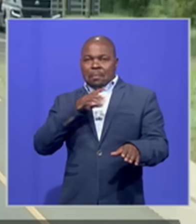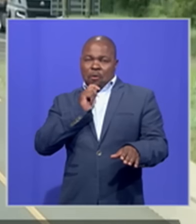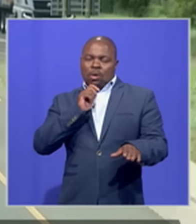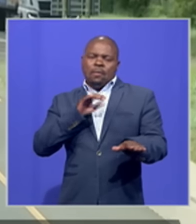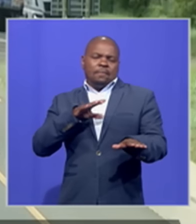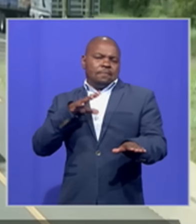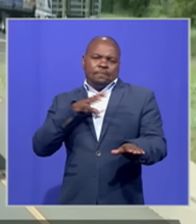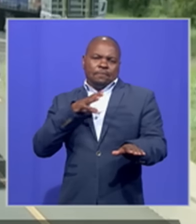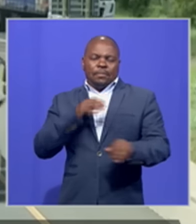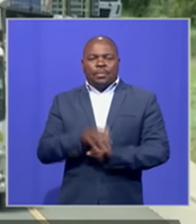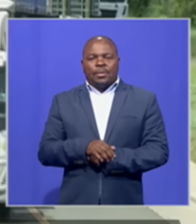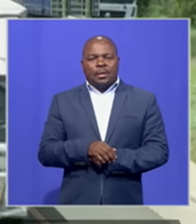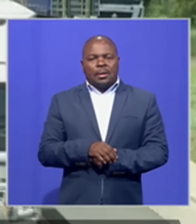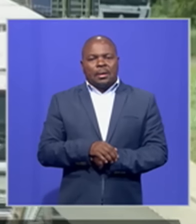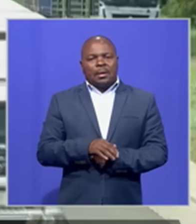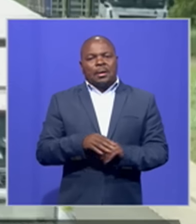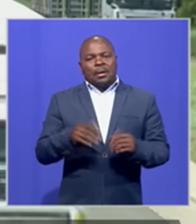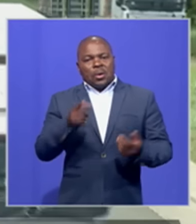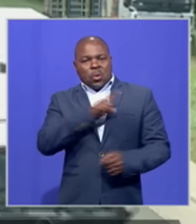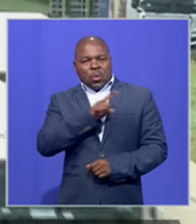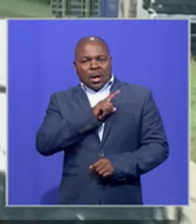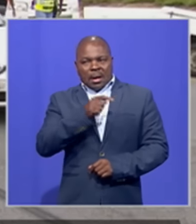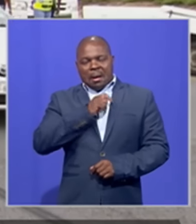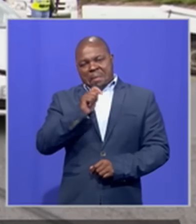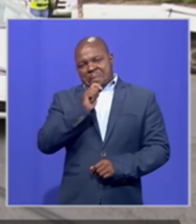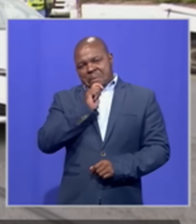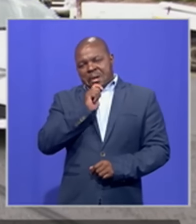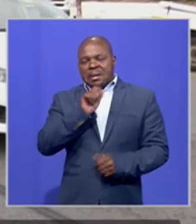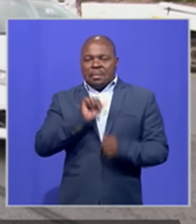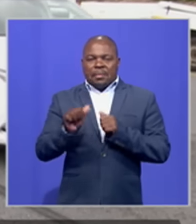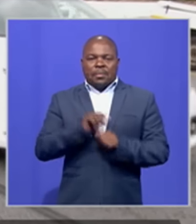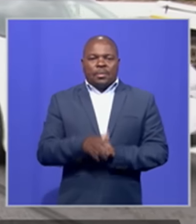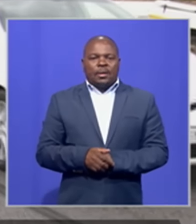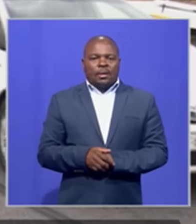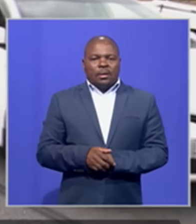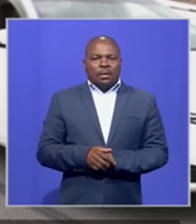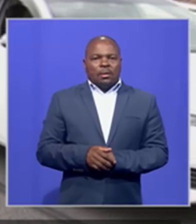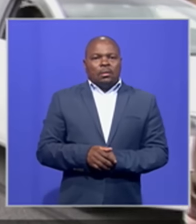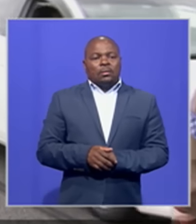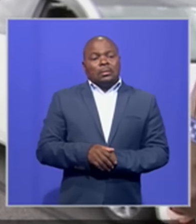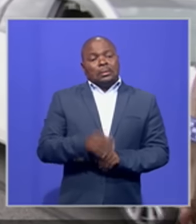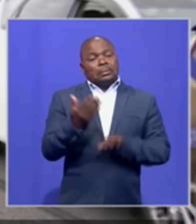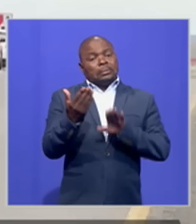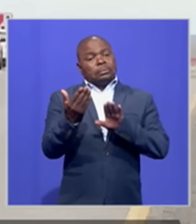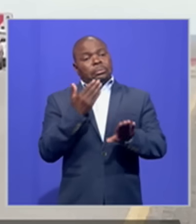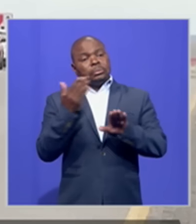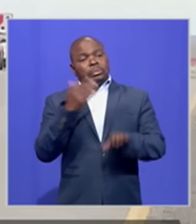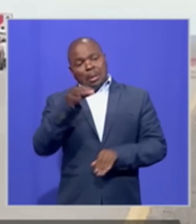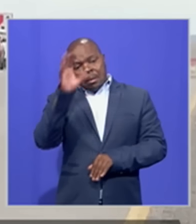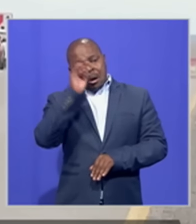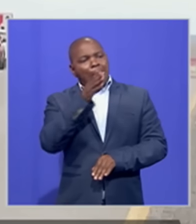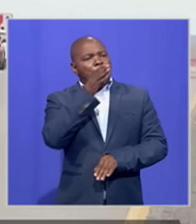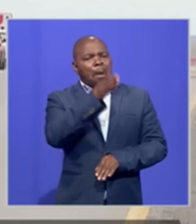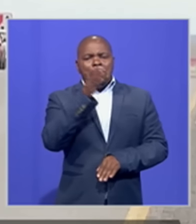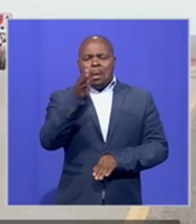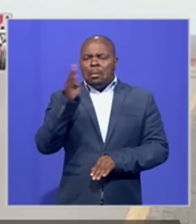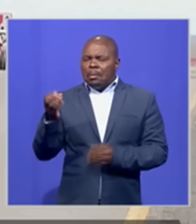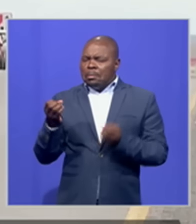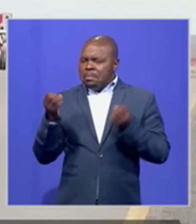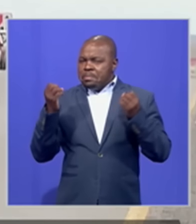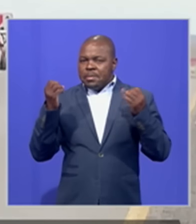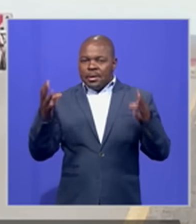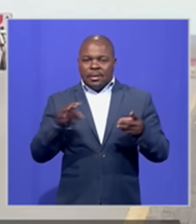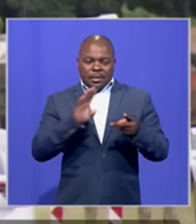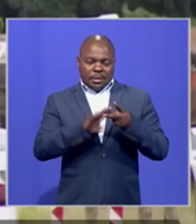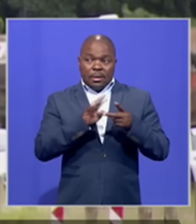morning. Perhaps it's because we were driving in the morning. Batlanka ba sephethephethe ba bonahala hohle mebileng e meholo mme bakganni